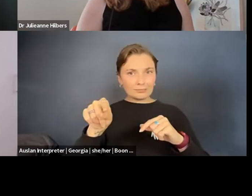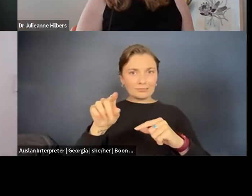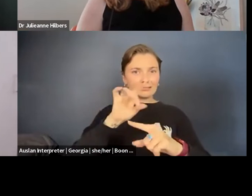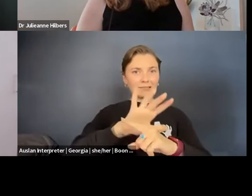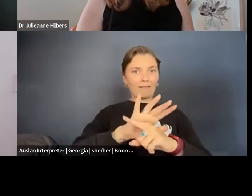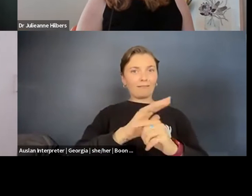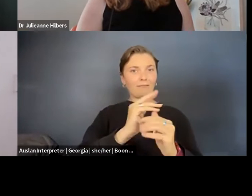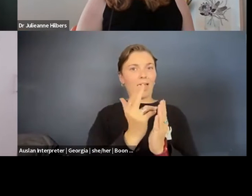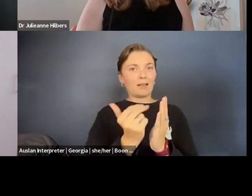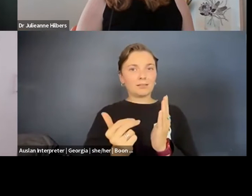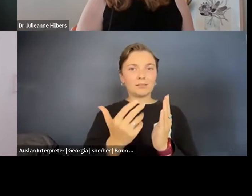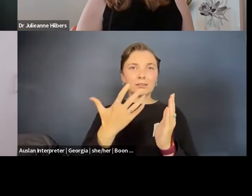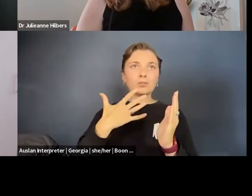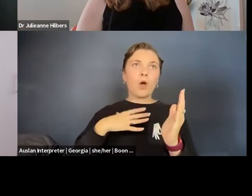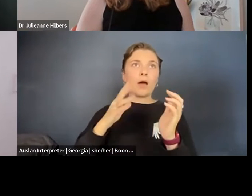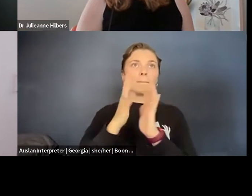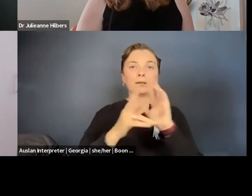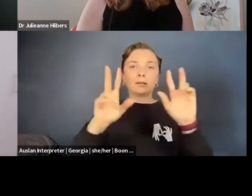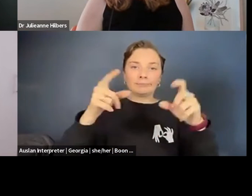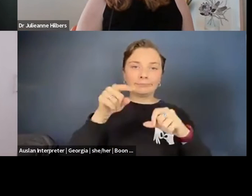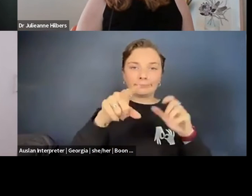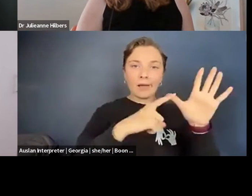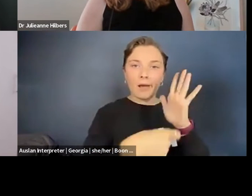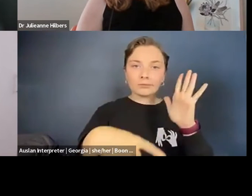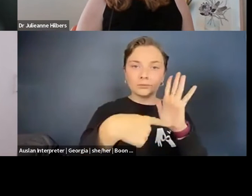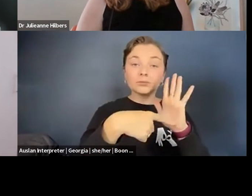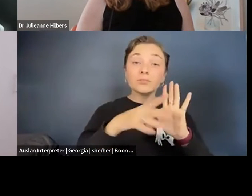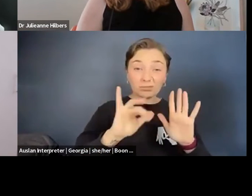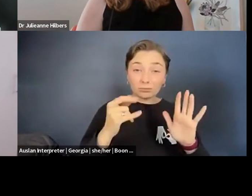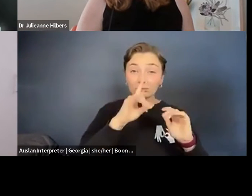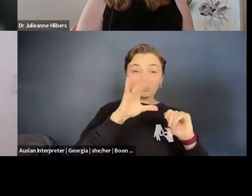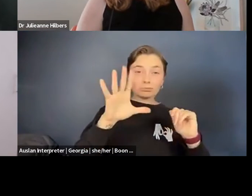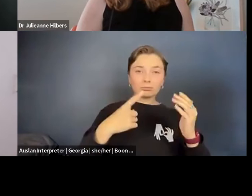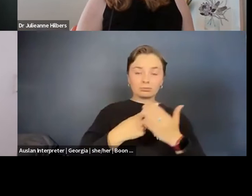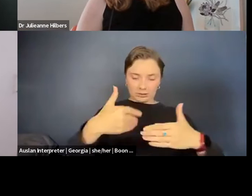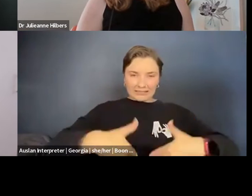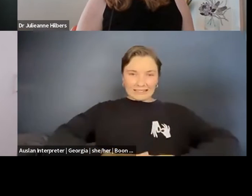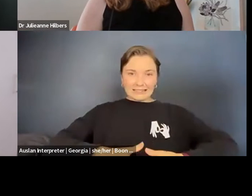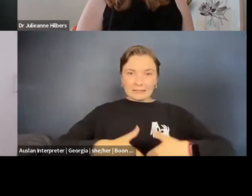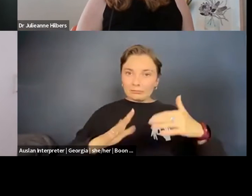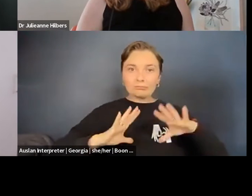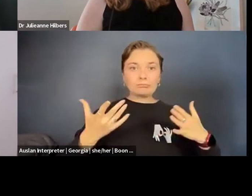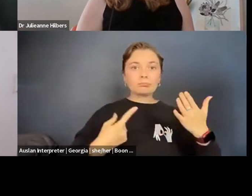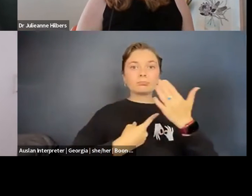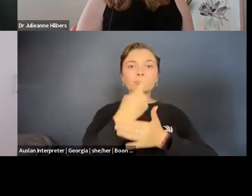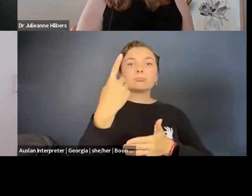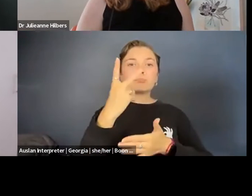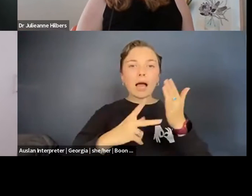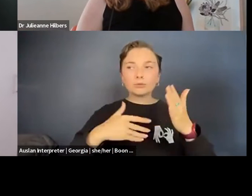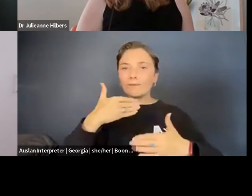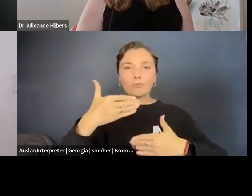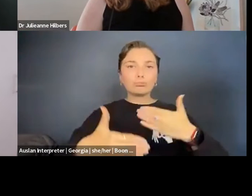have to define it particularly as art. It's just happening intrinsically as part of that